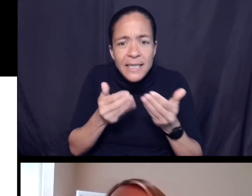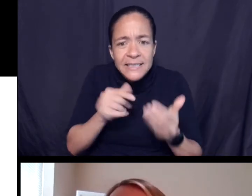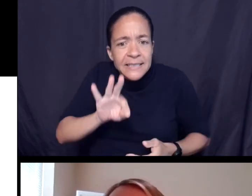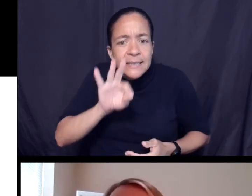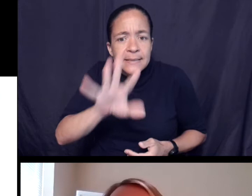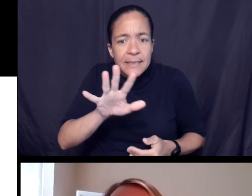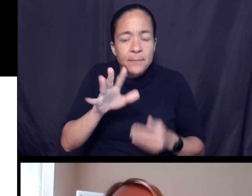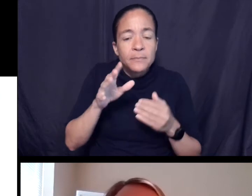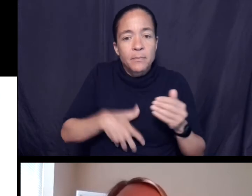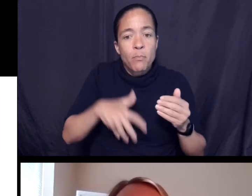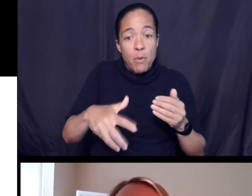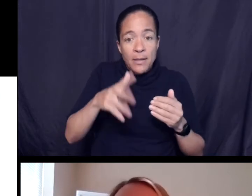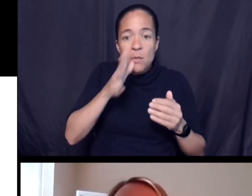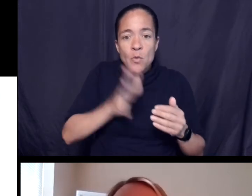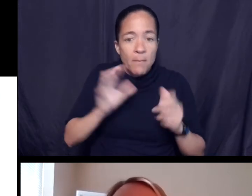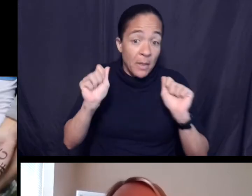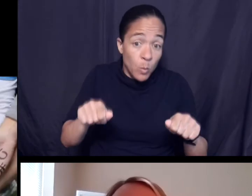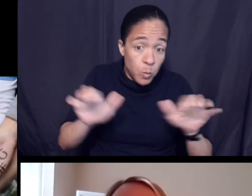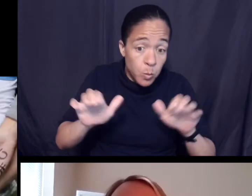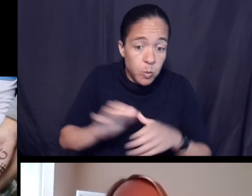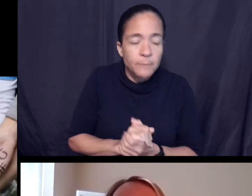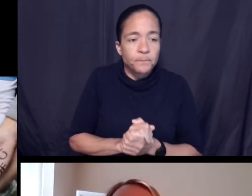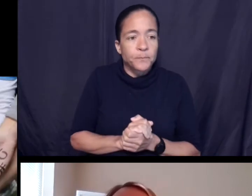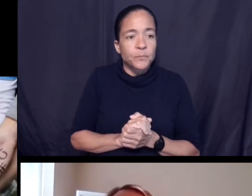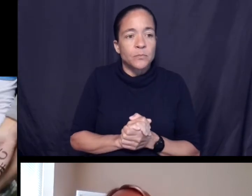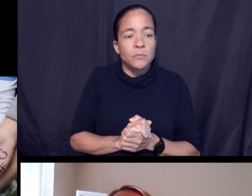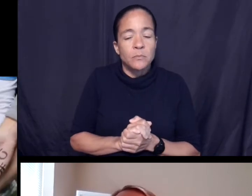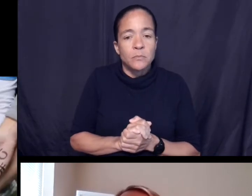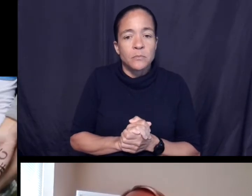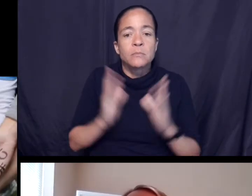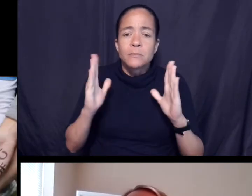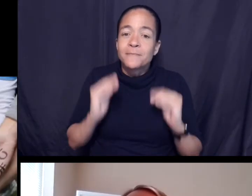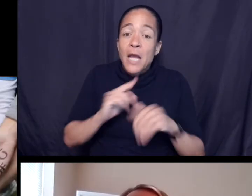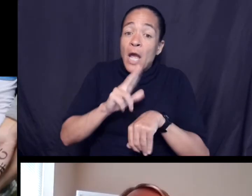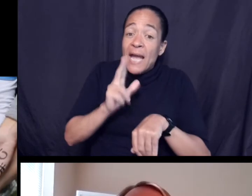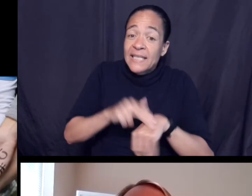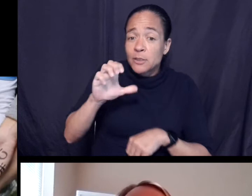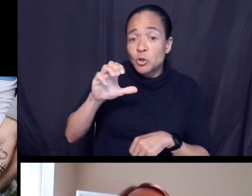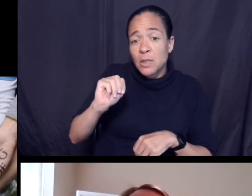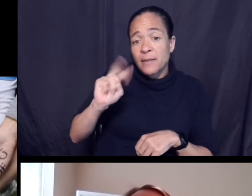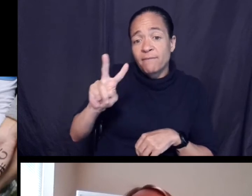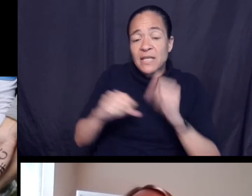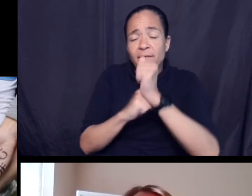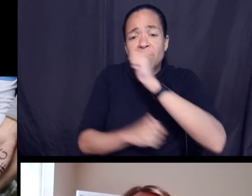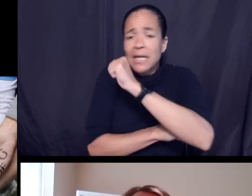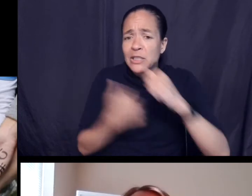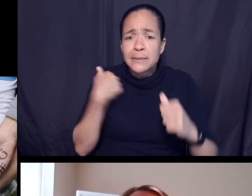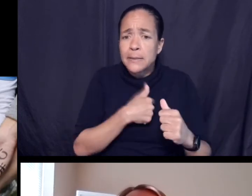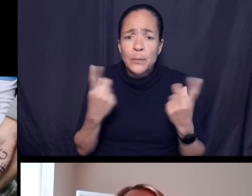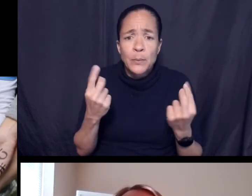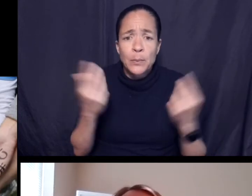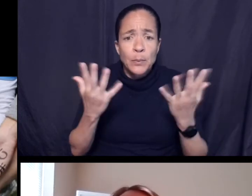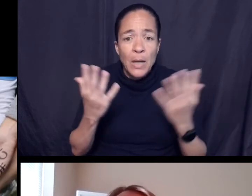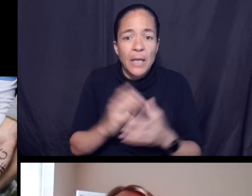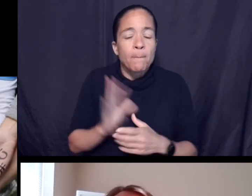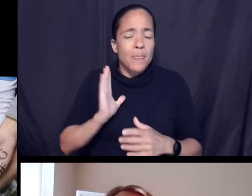women can work on. So what do we do at the National CMV Foundation? Well, our mission, we